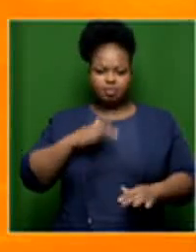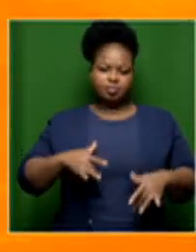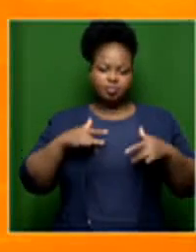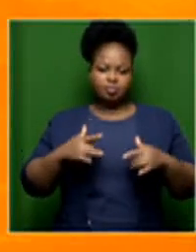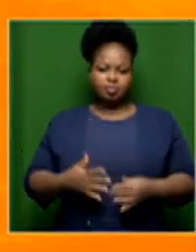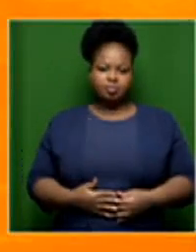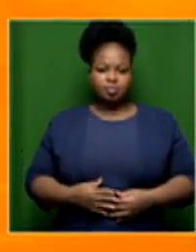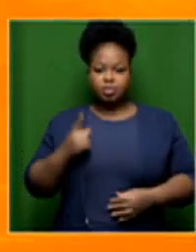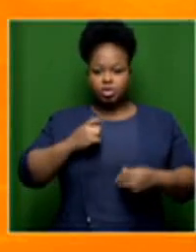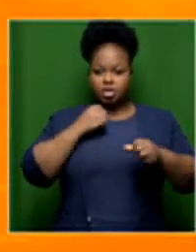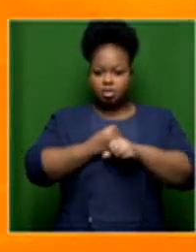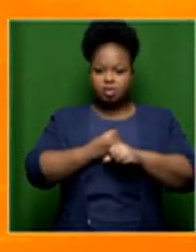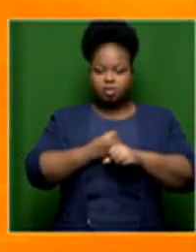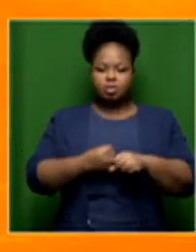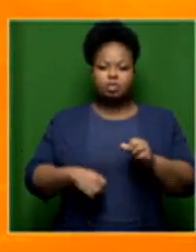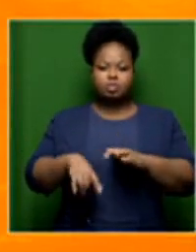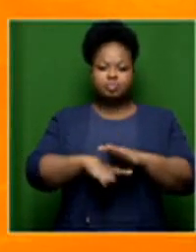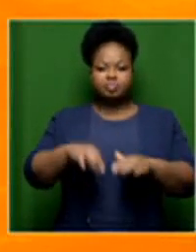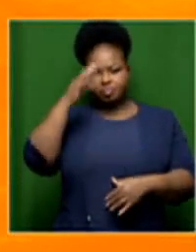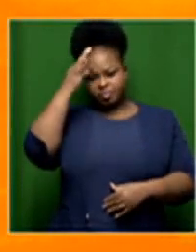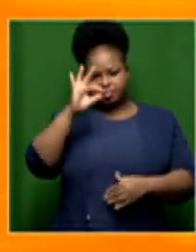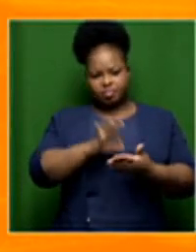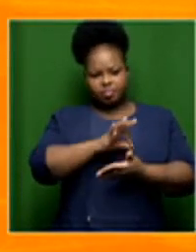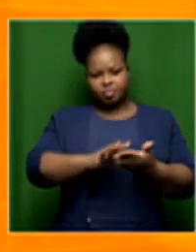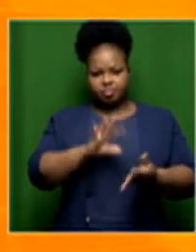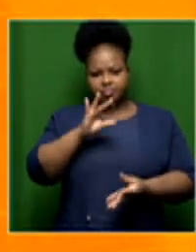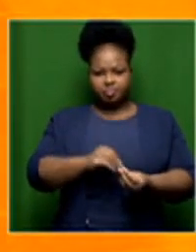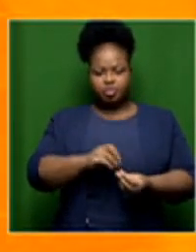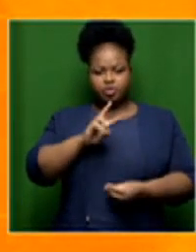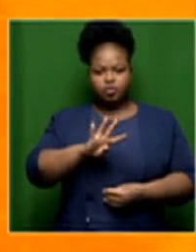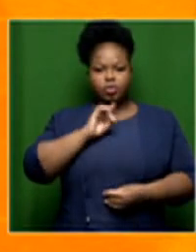Now, next year's local government elections will now have a total of